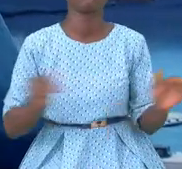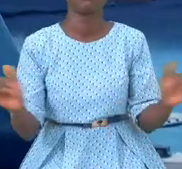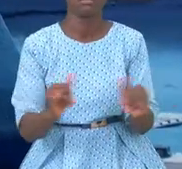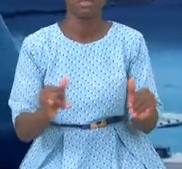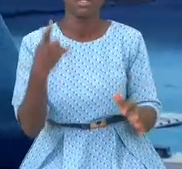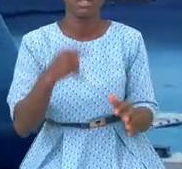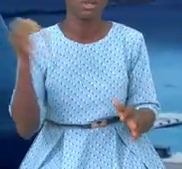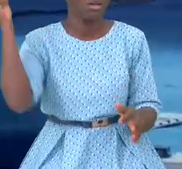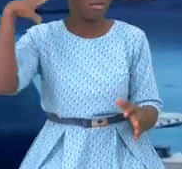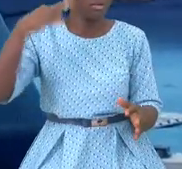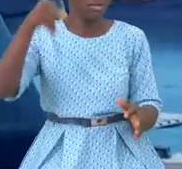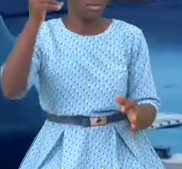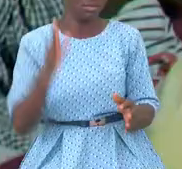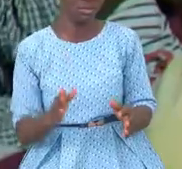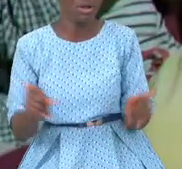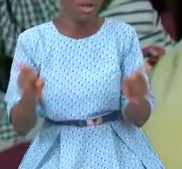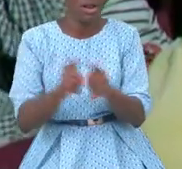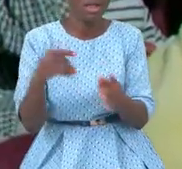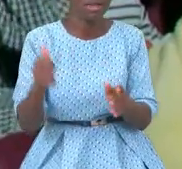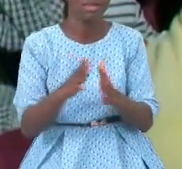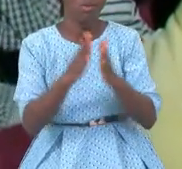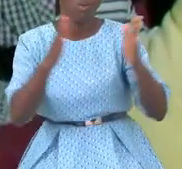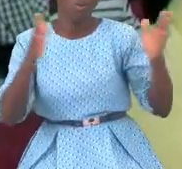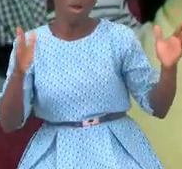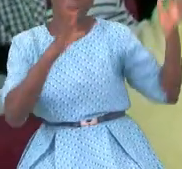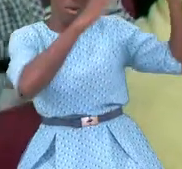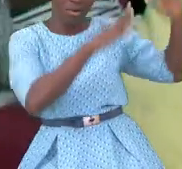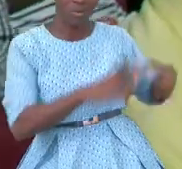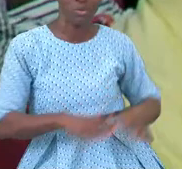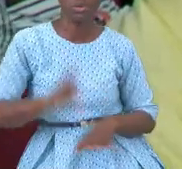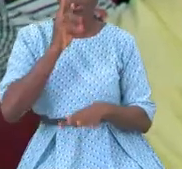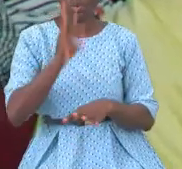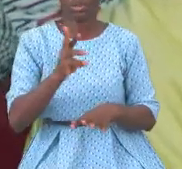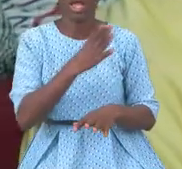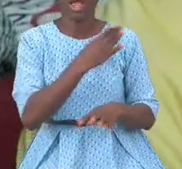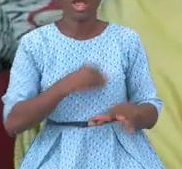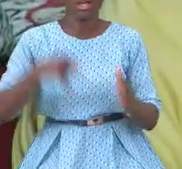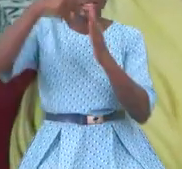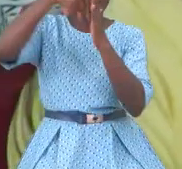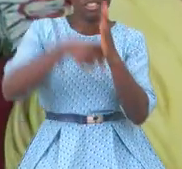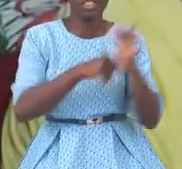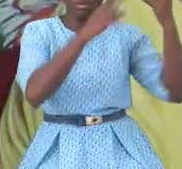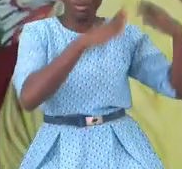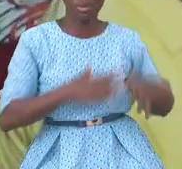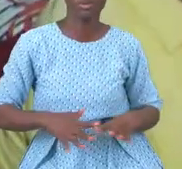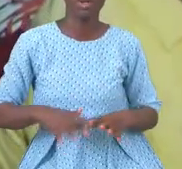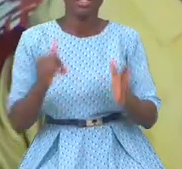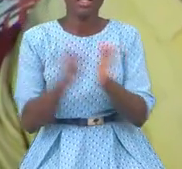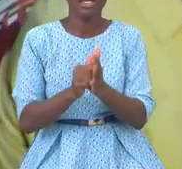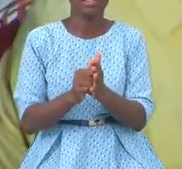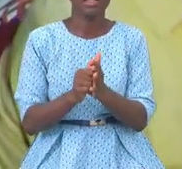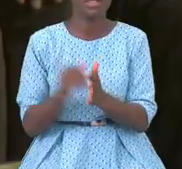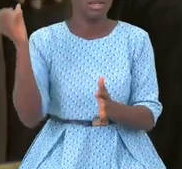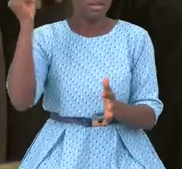ocean, like a wide and deep sea, that grace of God is available until